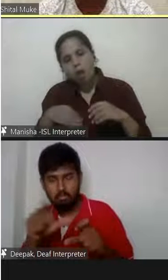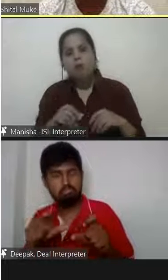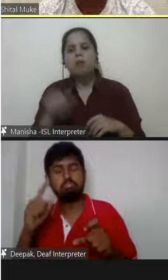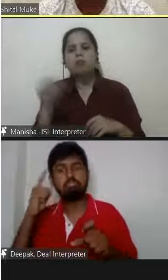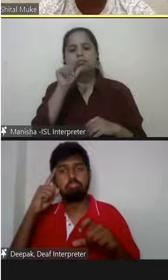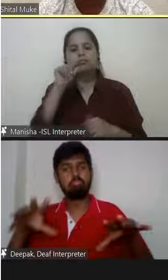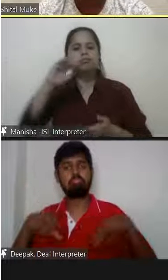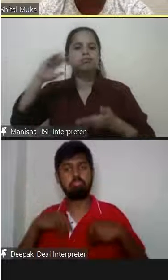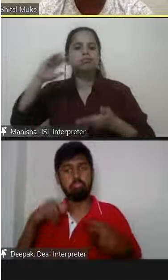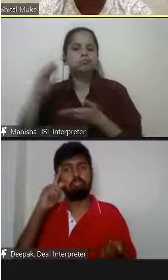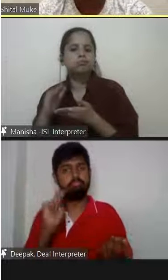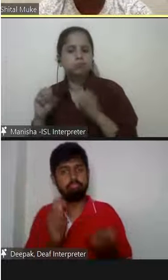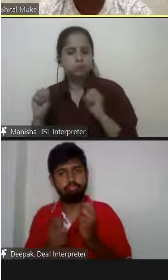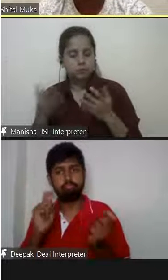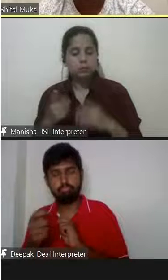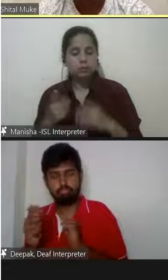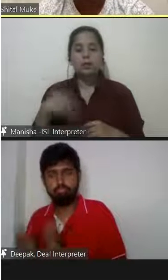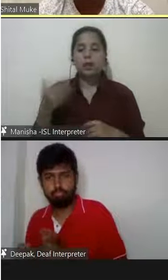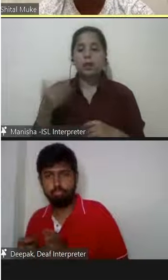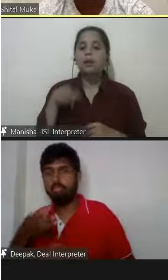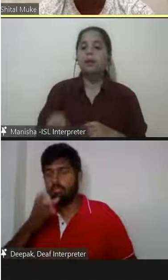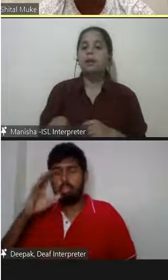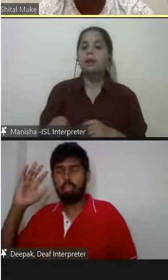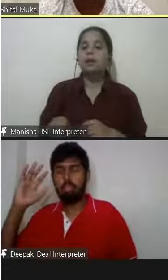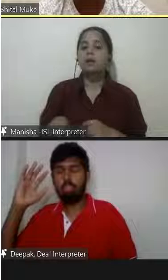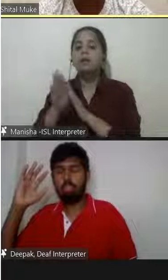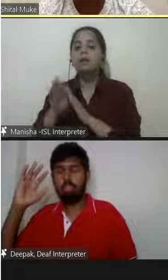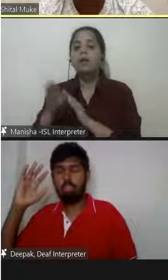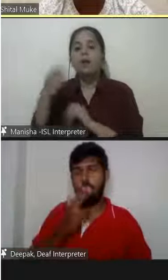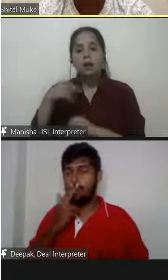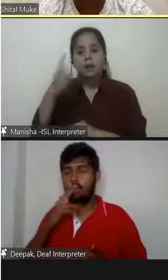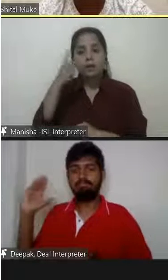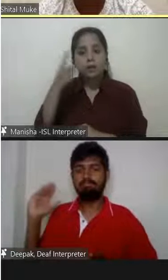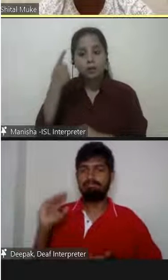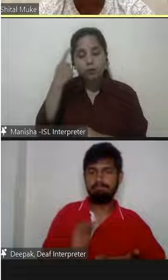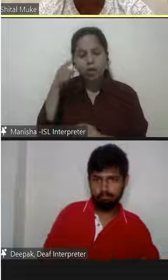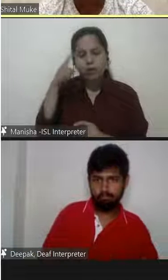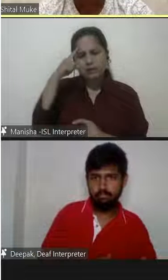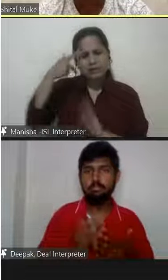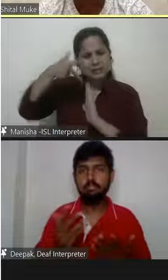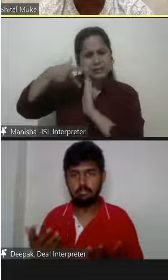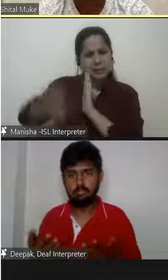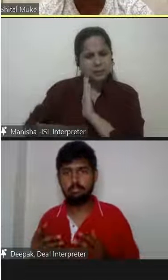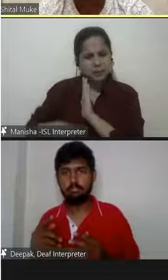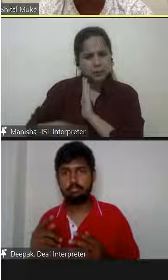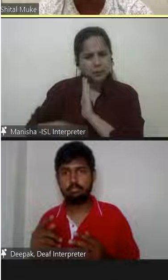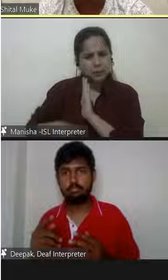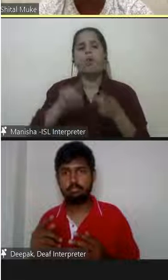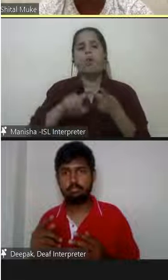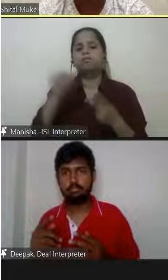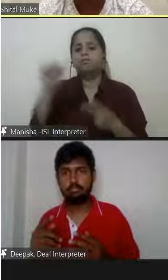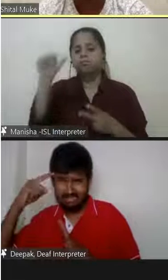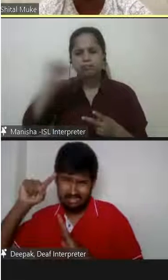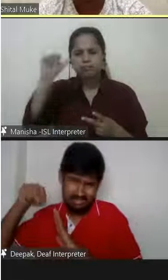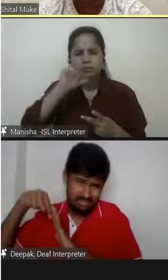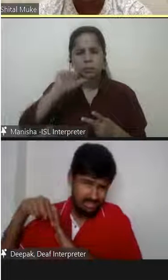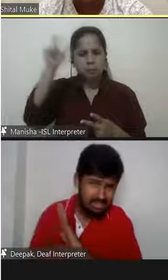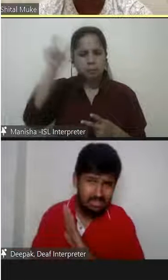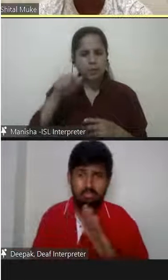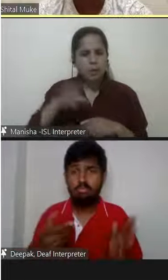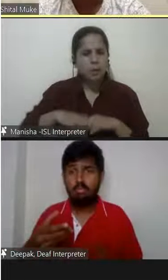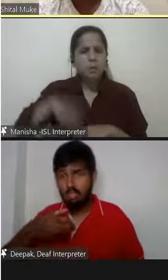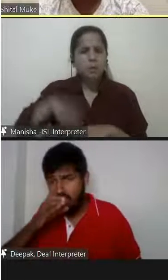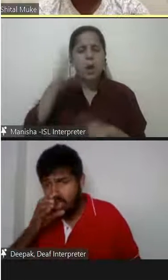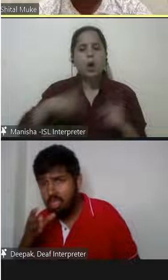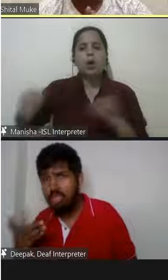Then these developed 2 interventions for the depression and the alcohol